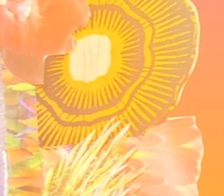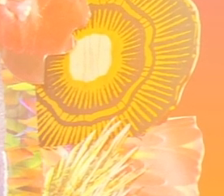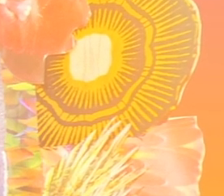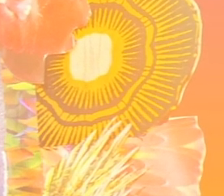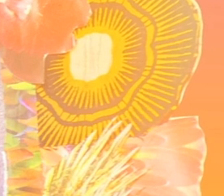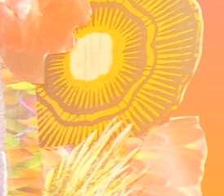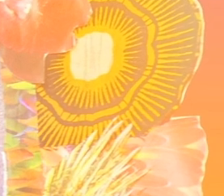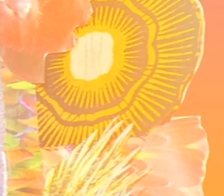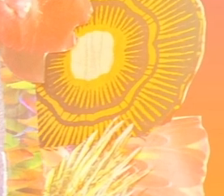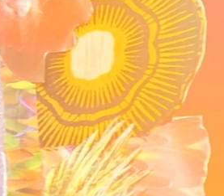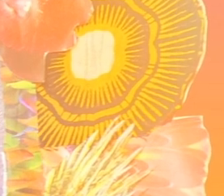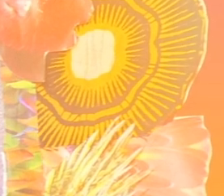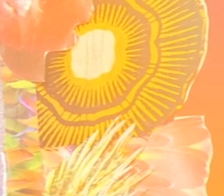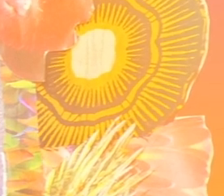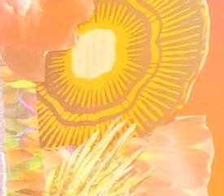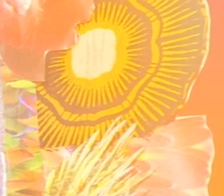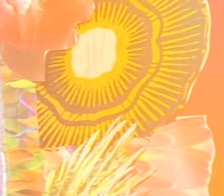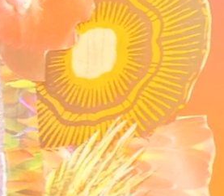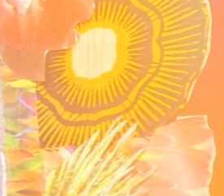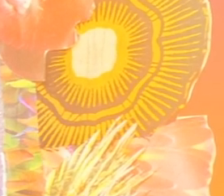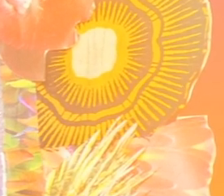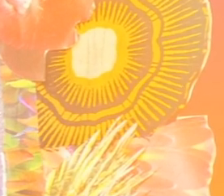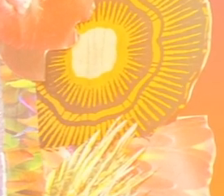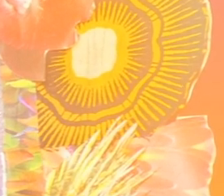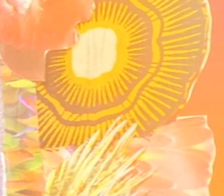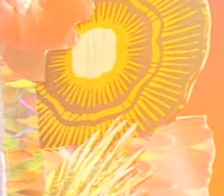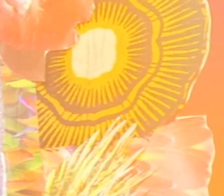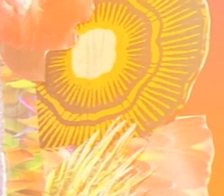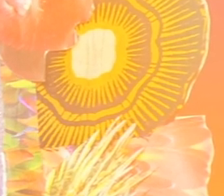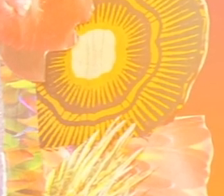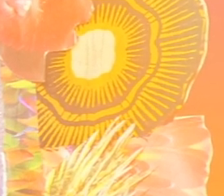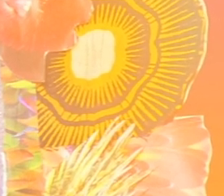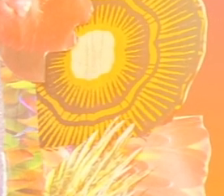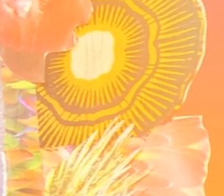down at the moment from the past 6 months, but